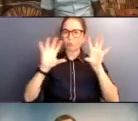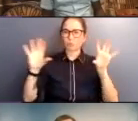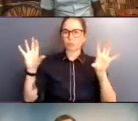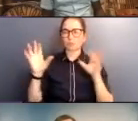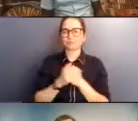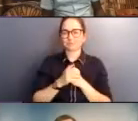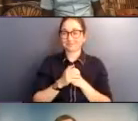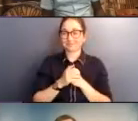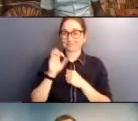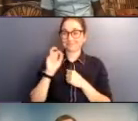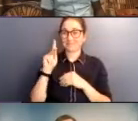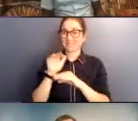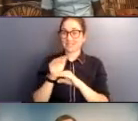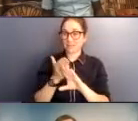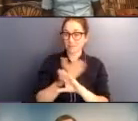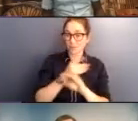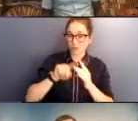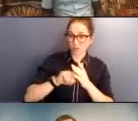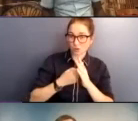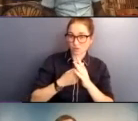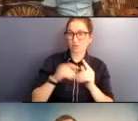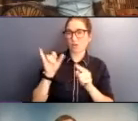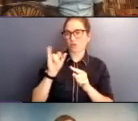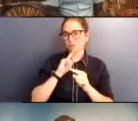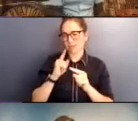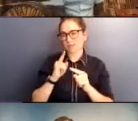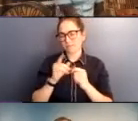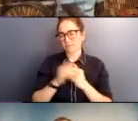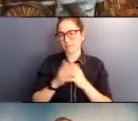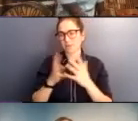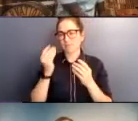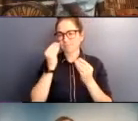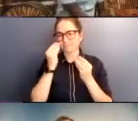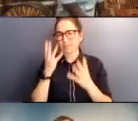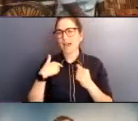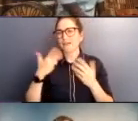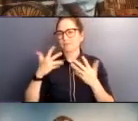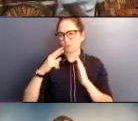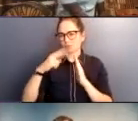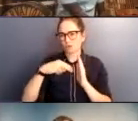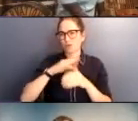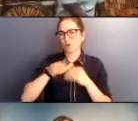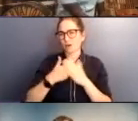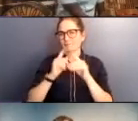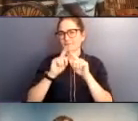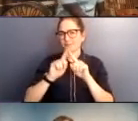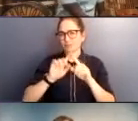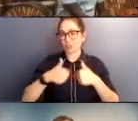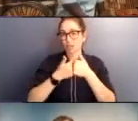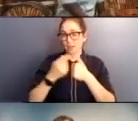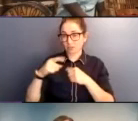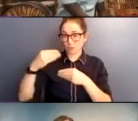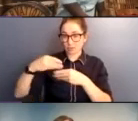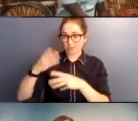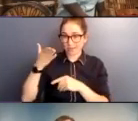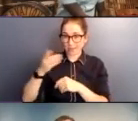All right, so tonight, before we get started, I do want to acknowledge that I read over all of the challenges that you listed in the